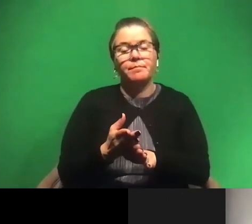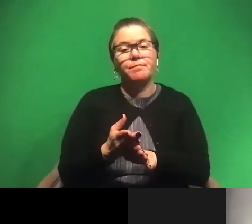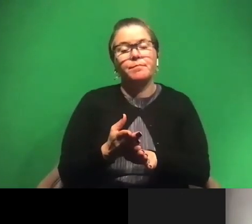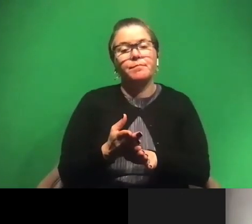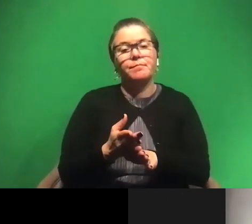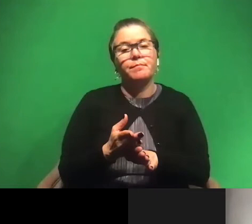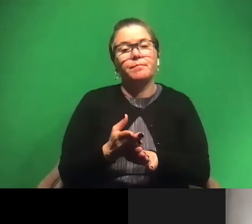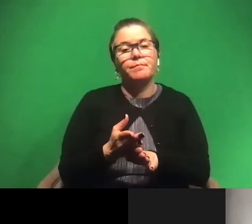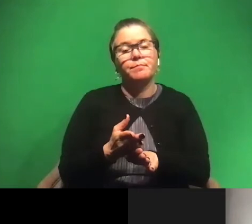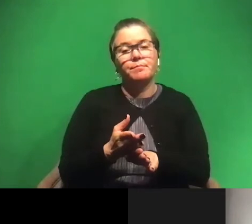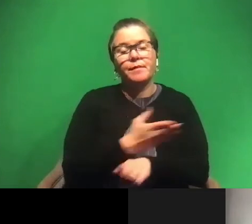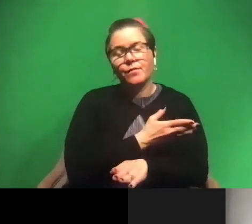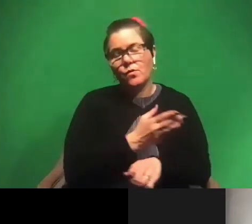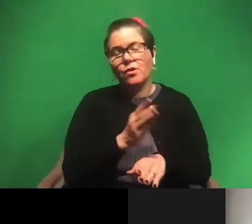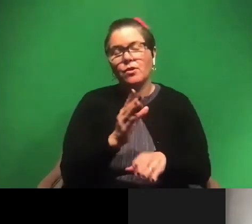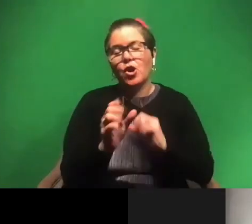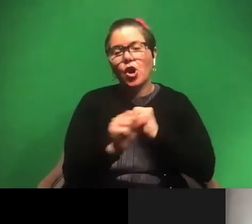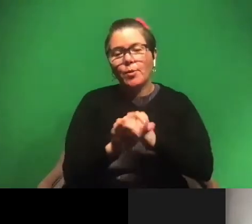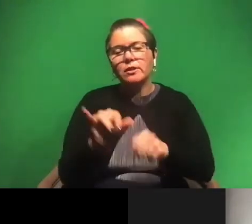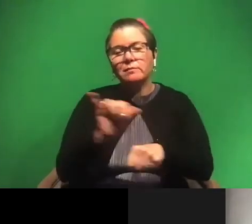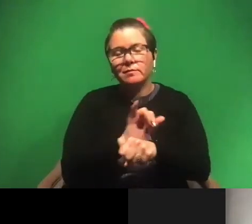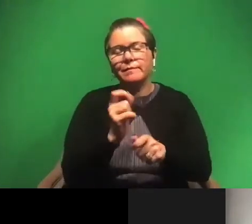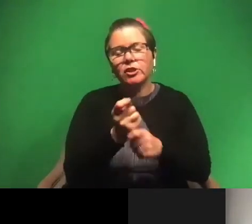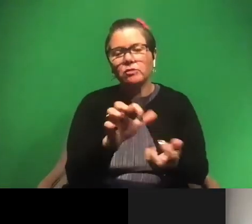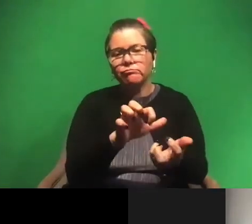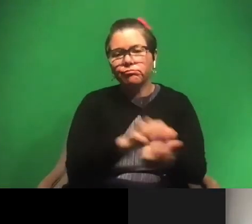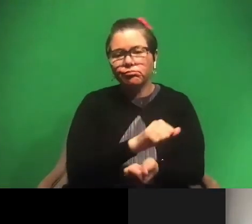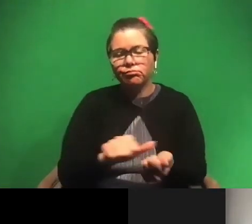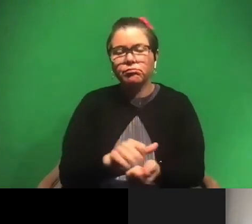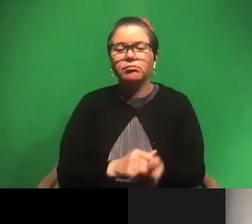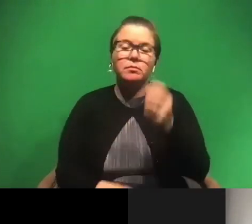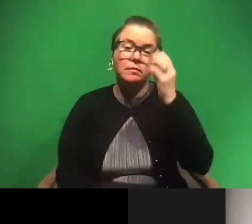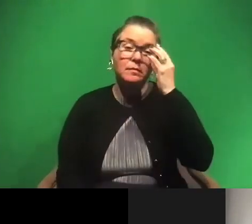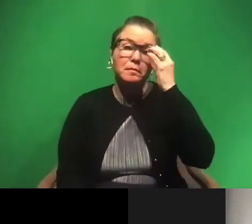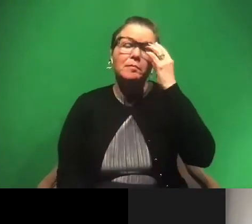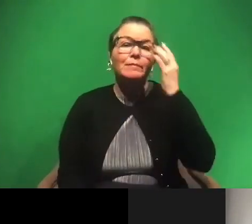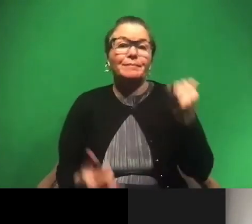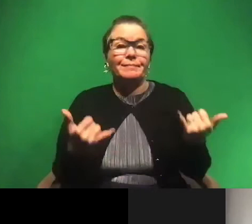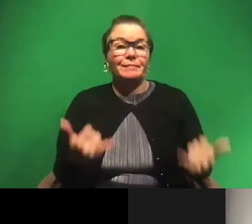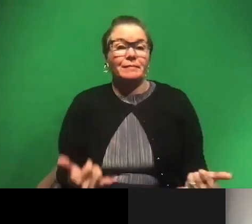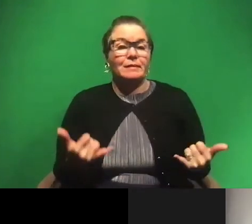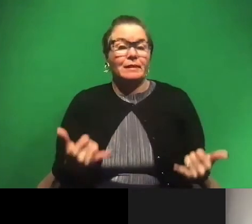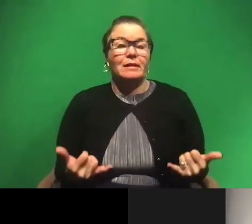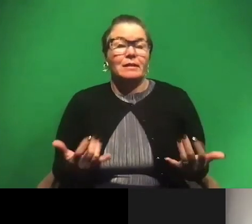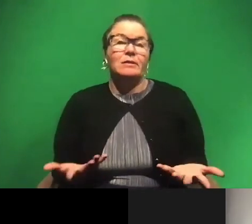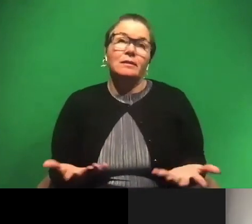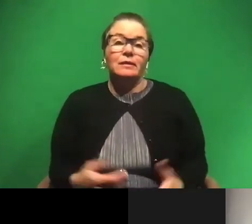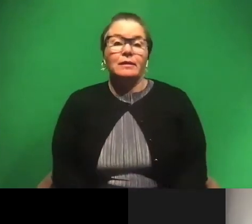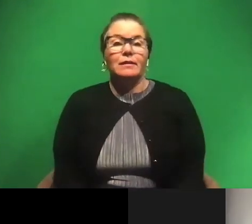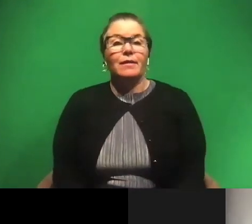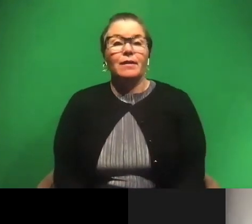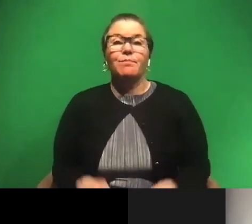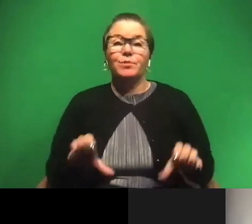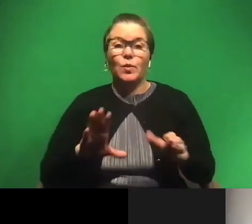before commercial fishing destroyed it. But right now, I think they're doing all the right things, which